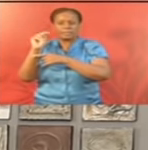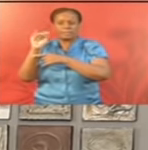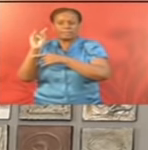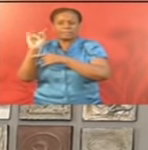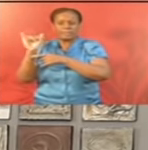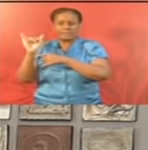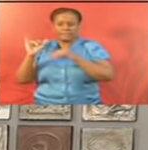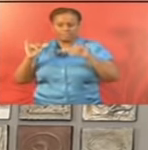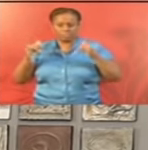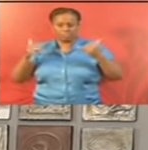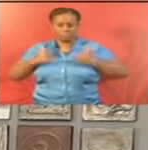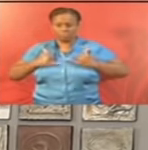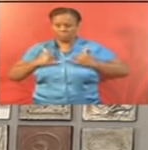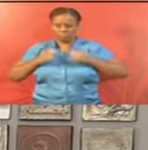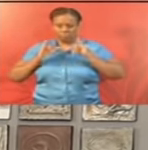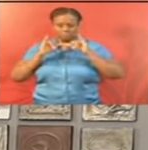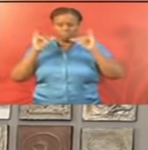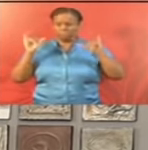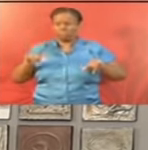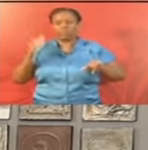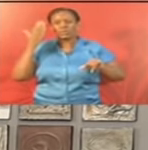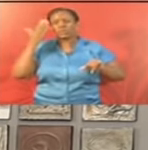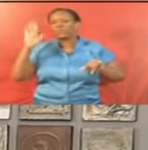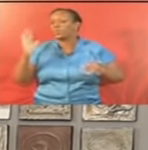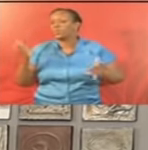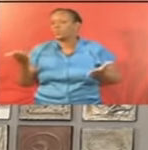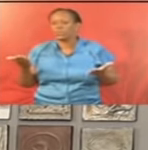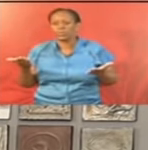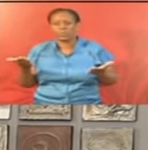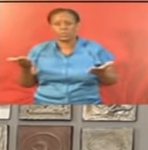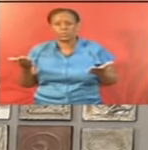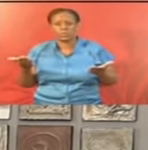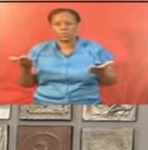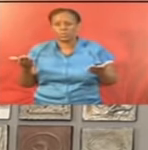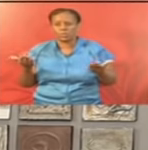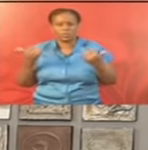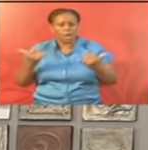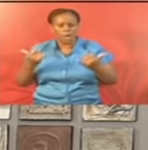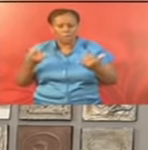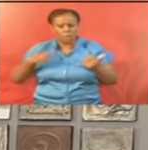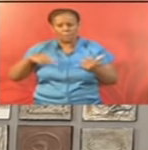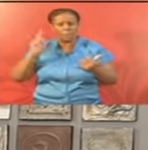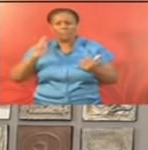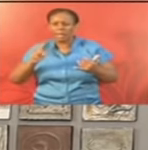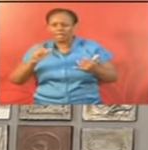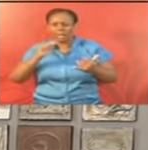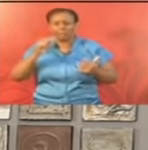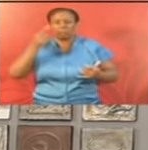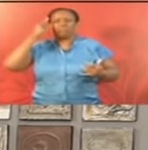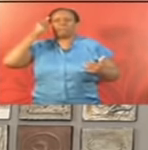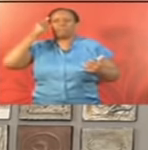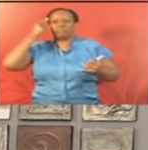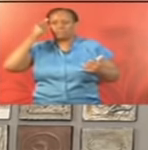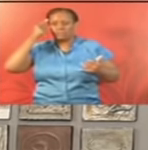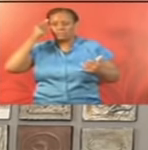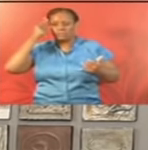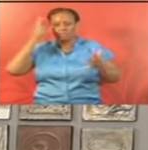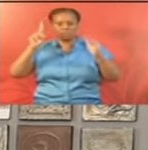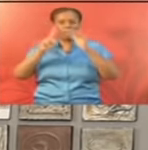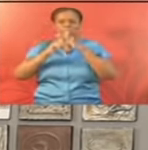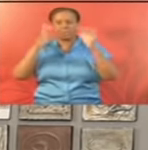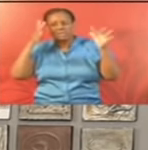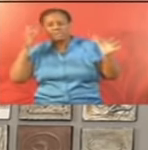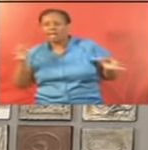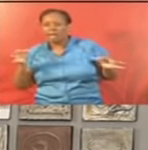time to experiment blindly. And we will look at the outcomes of said experiments in other countries,